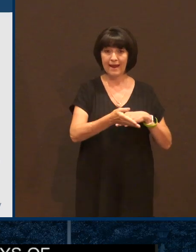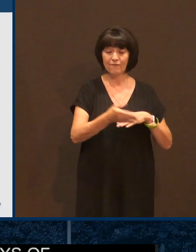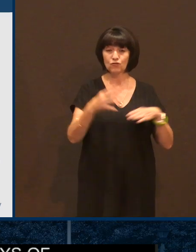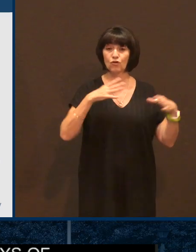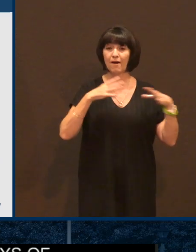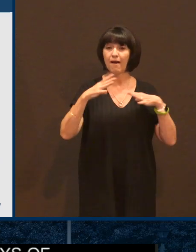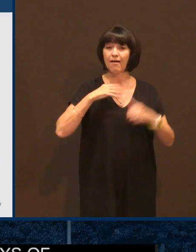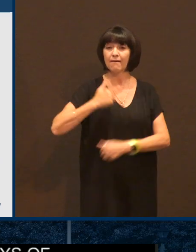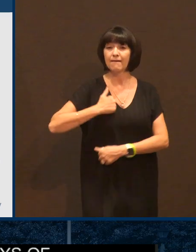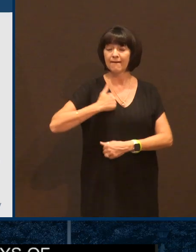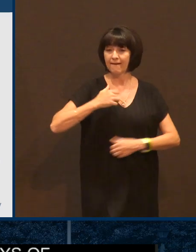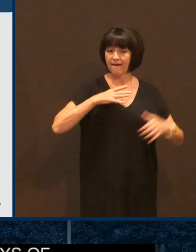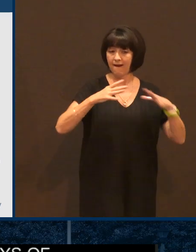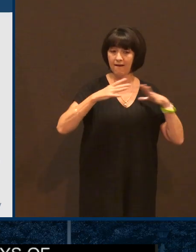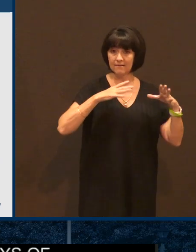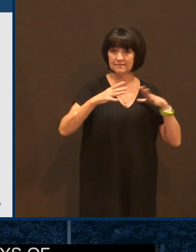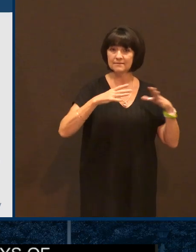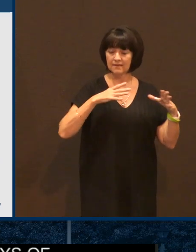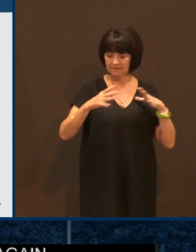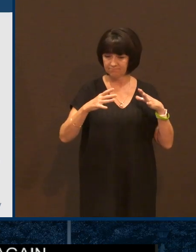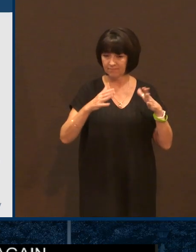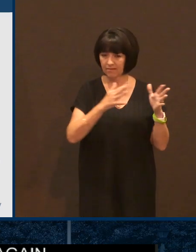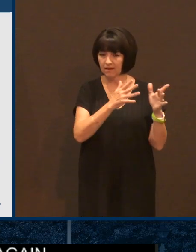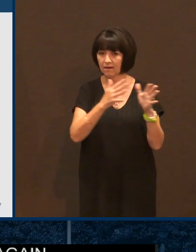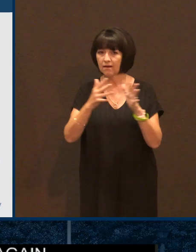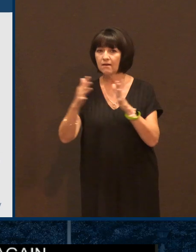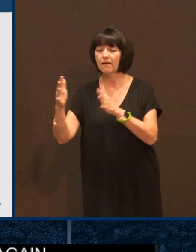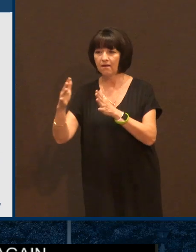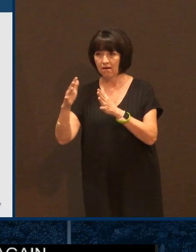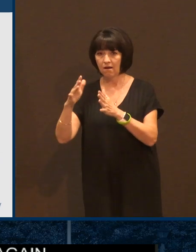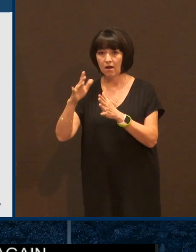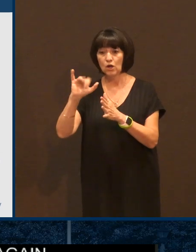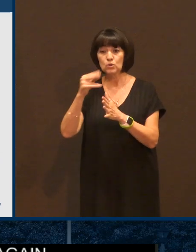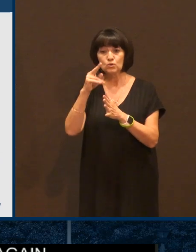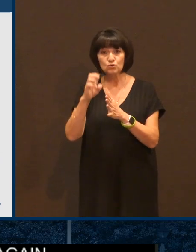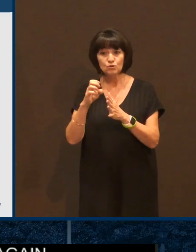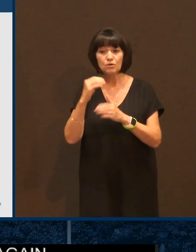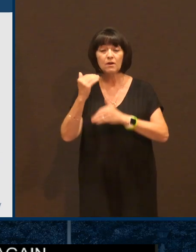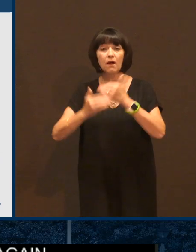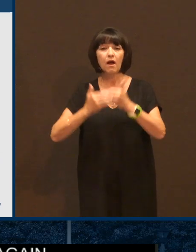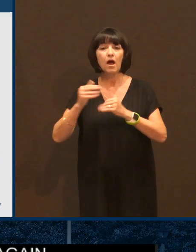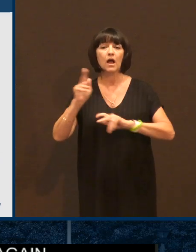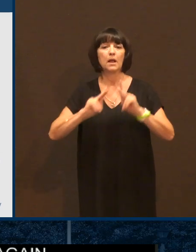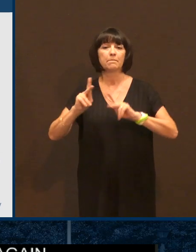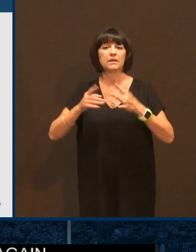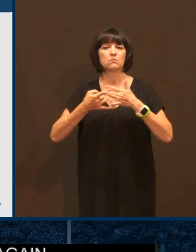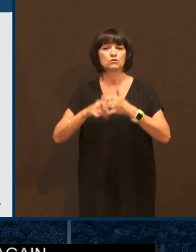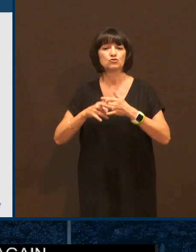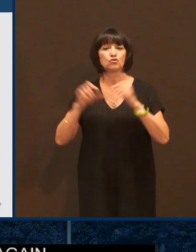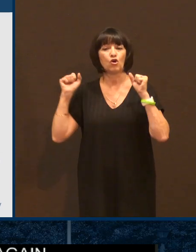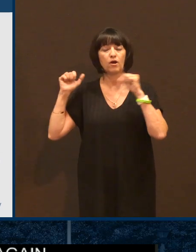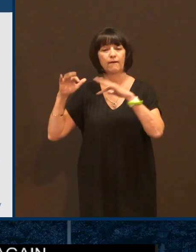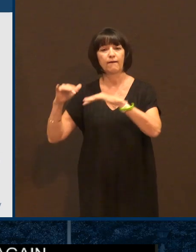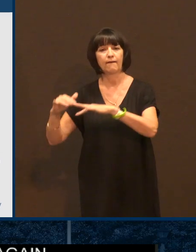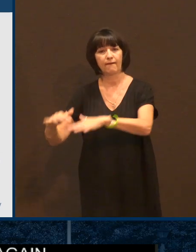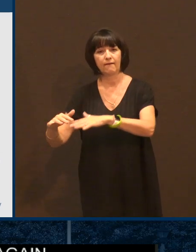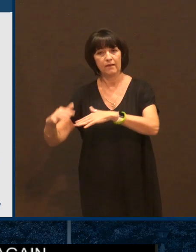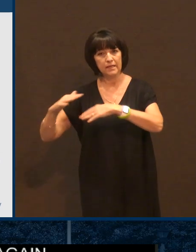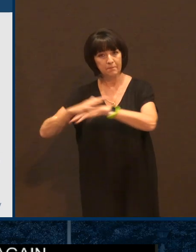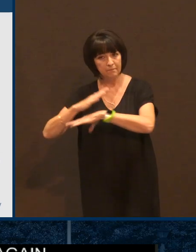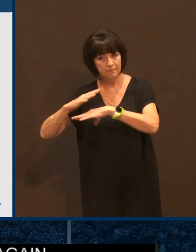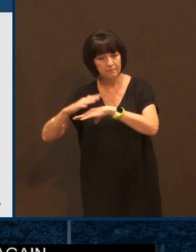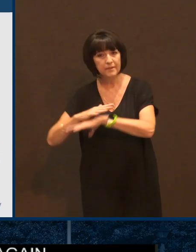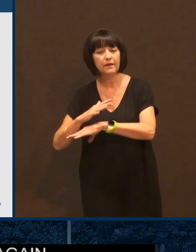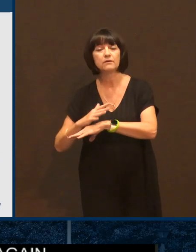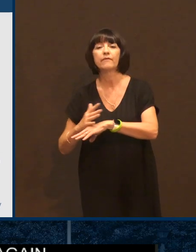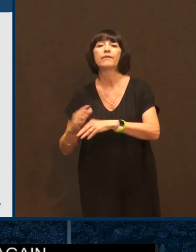to mid-June to late June with the uptick there in eastern Sussex County at the